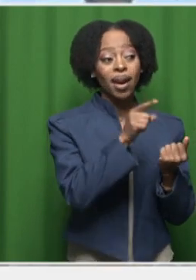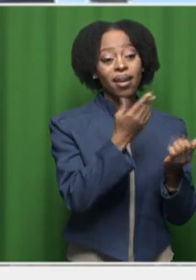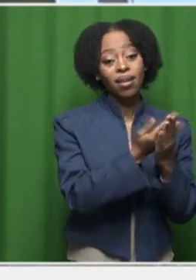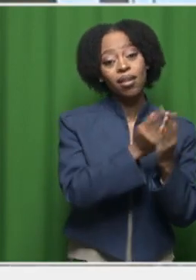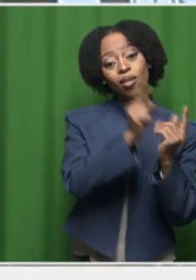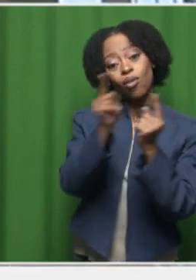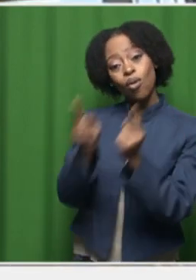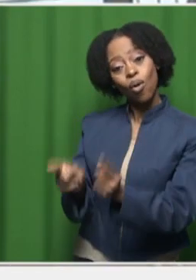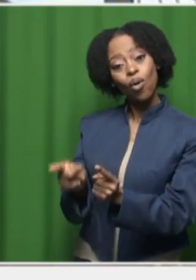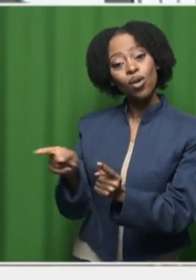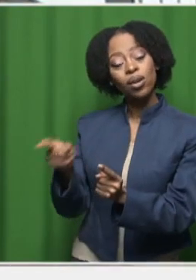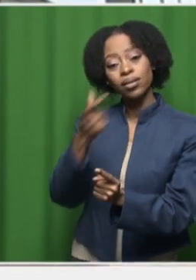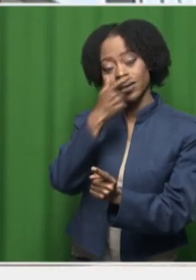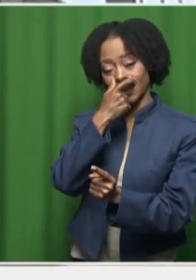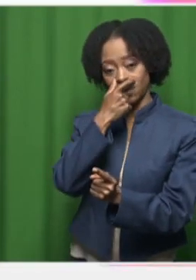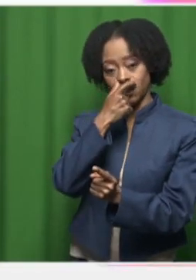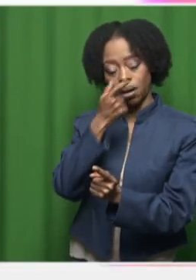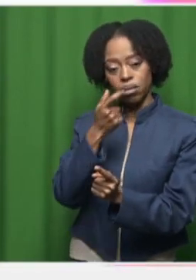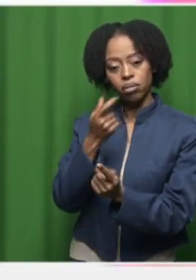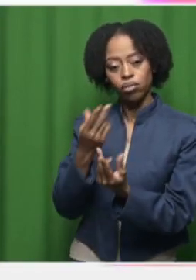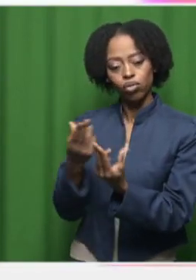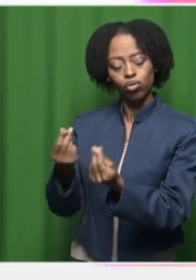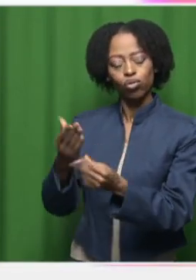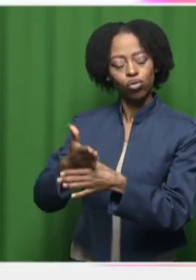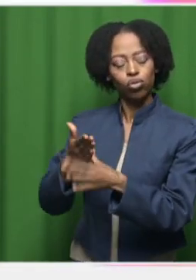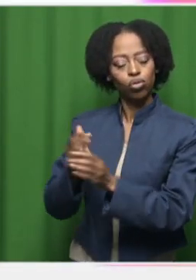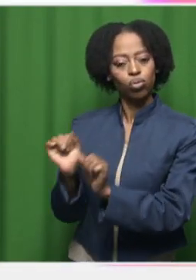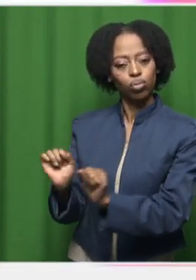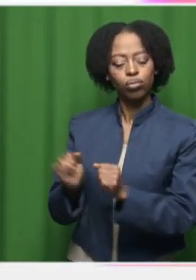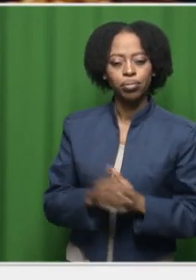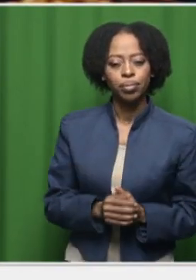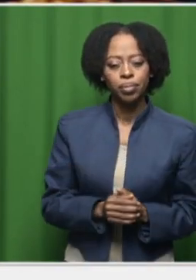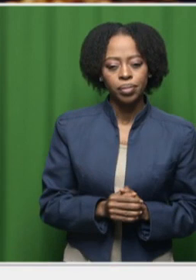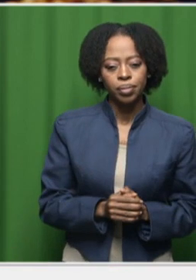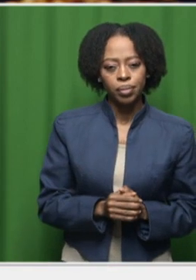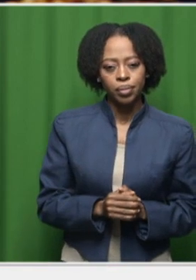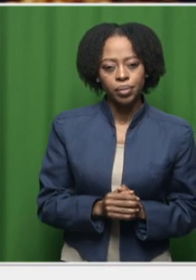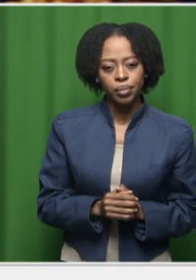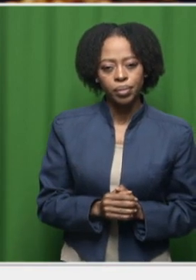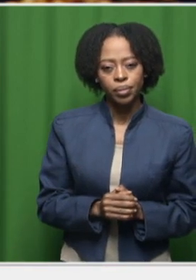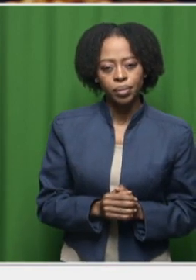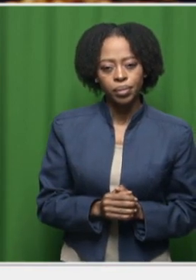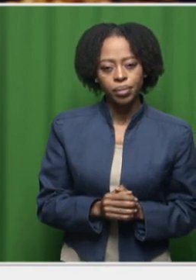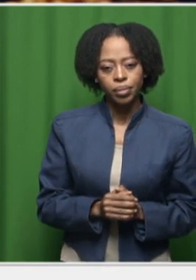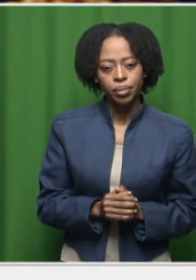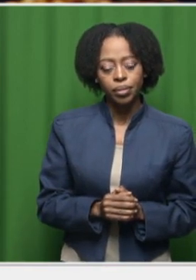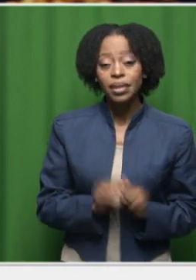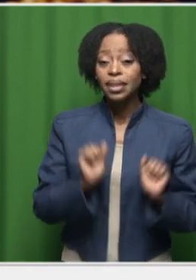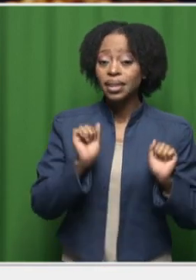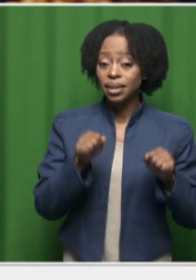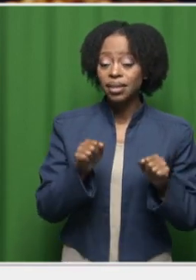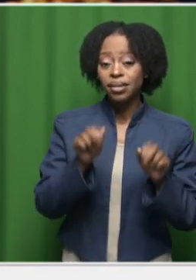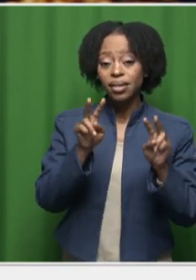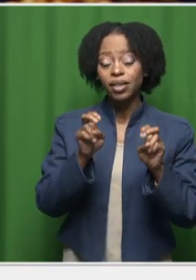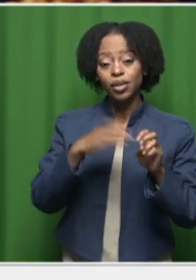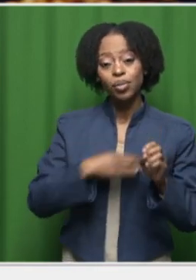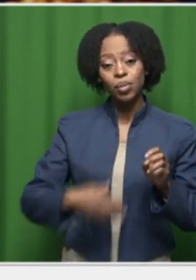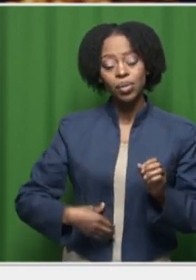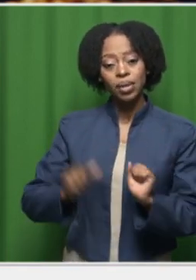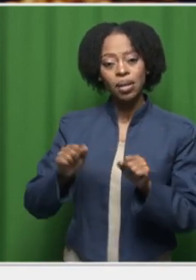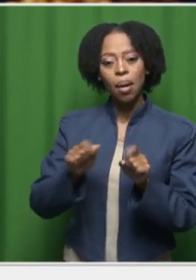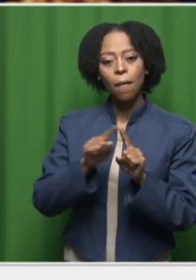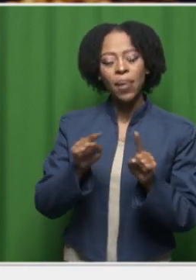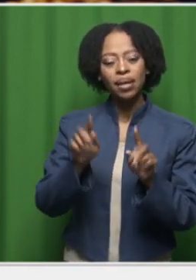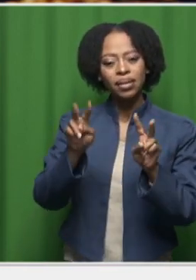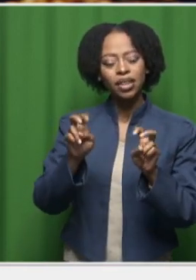his constitutionally mandated job. And of course, that pertains to the president. But if we look at